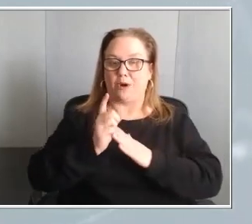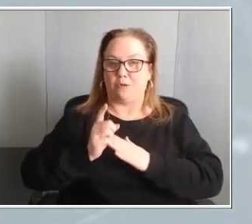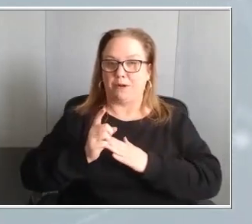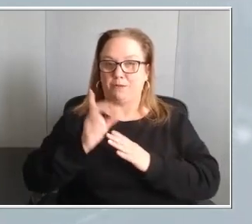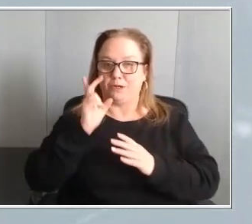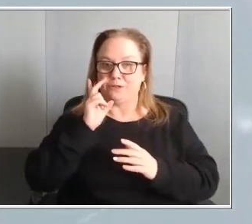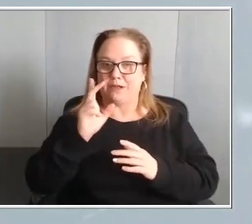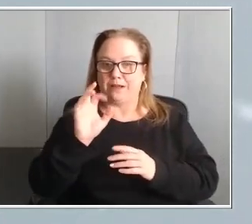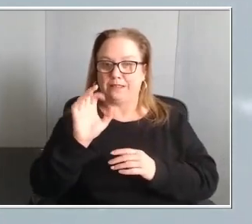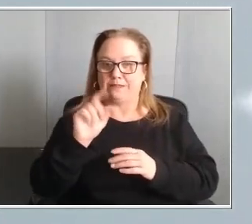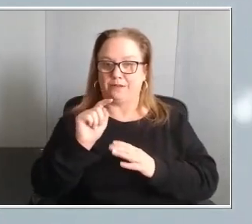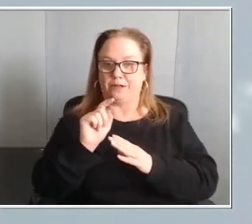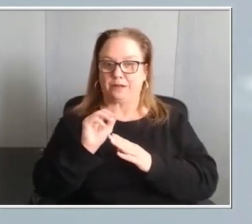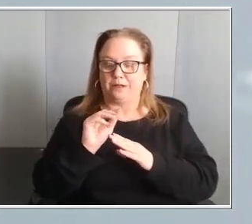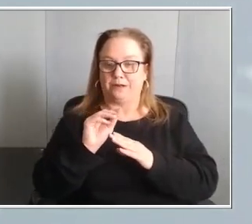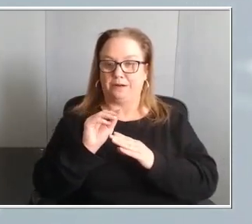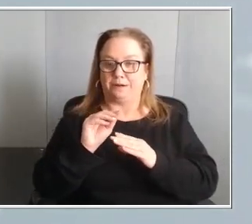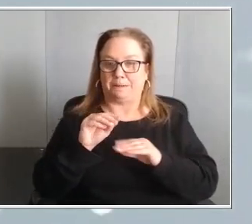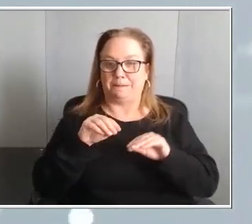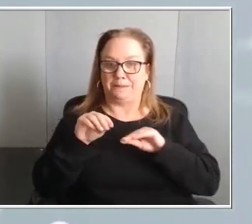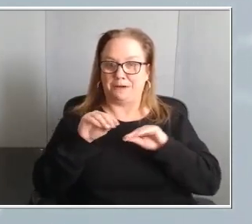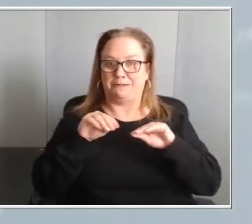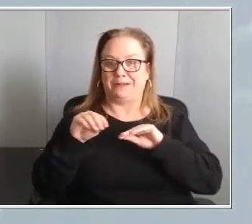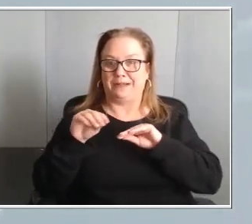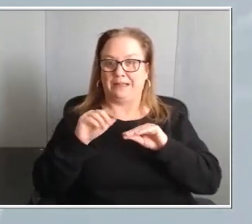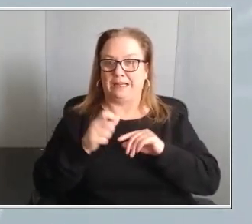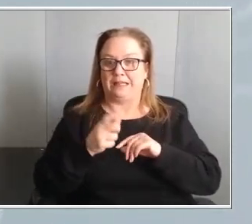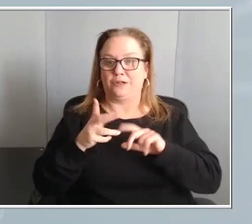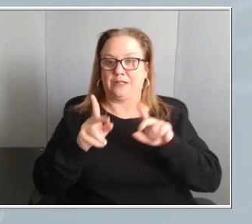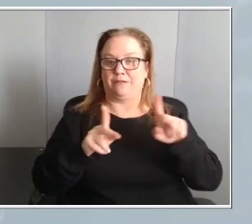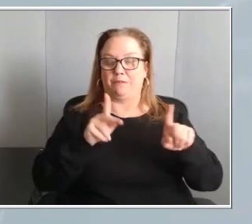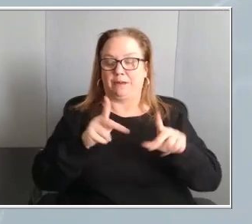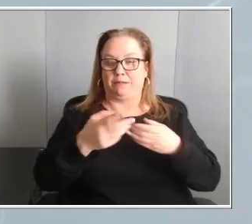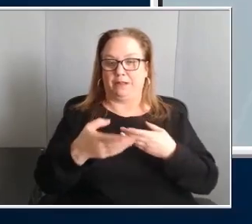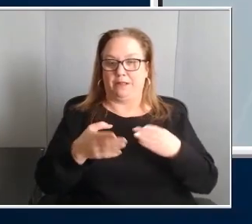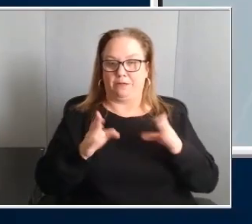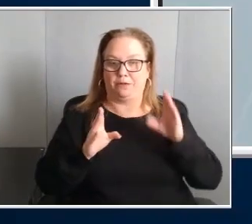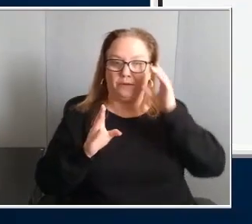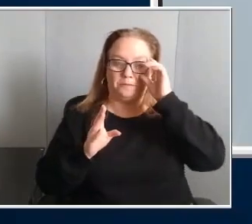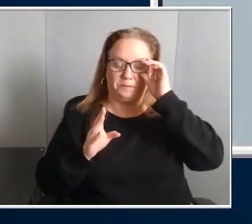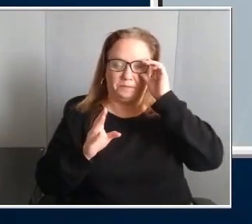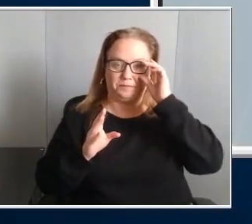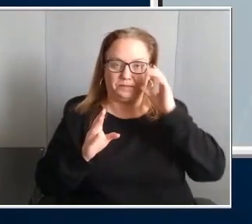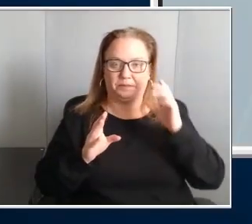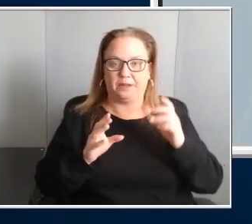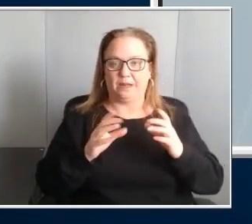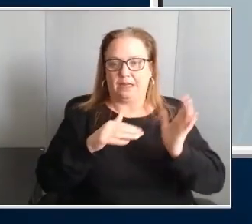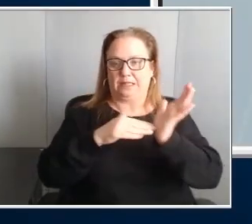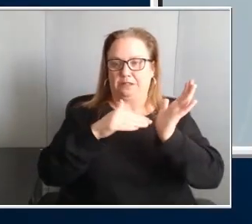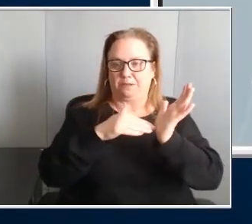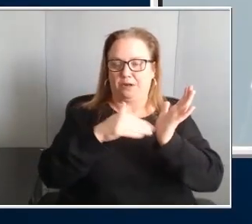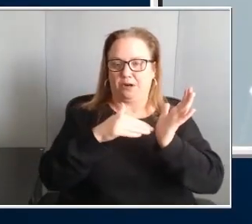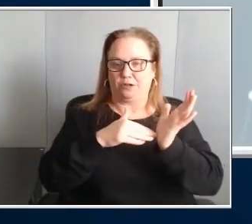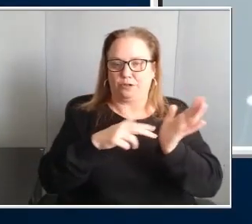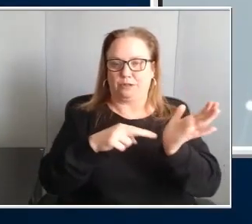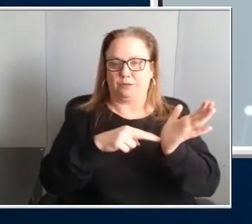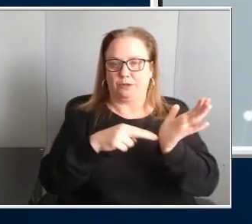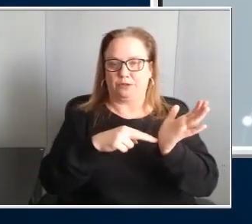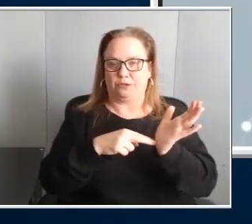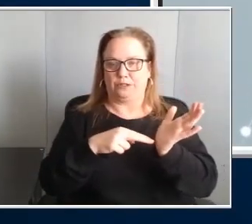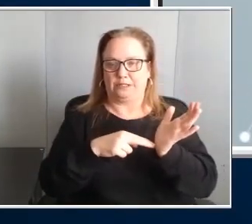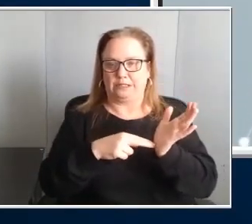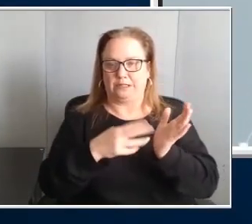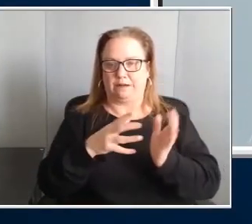move? Well, there were several people in the room. I think there were some doctors and some nurses, I don't